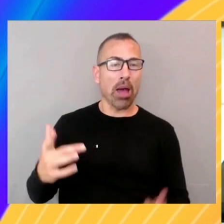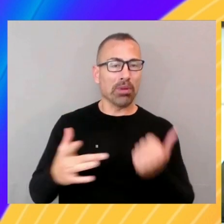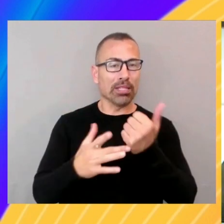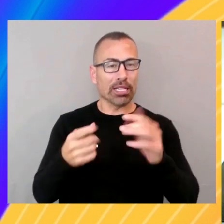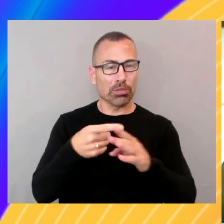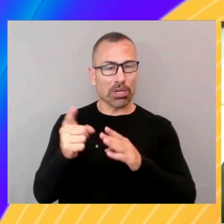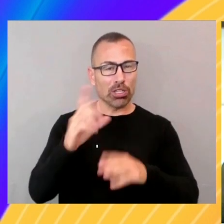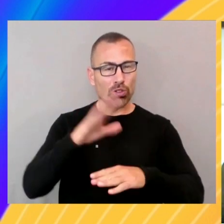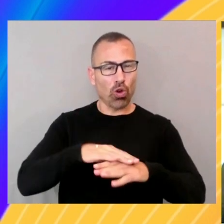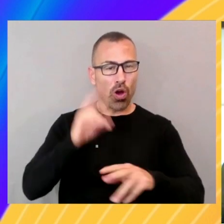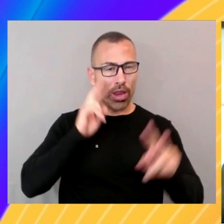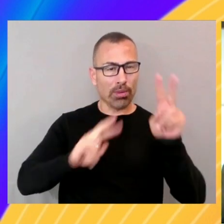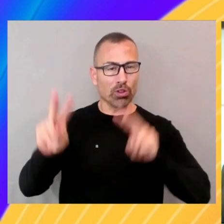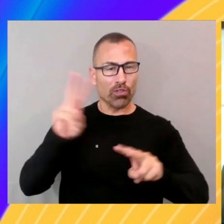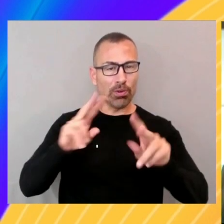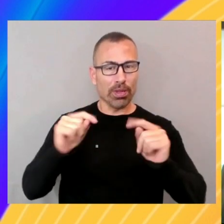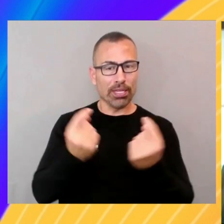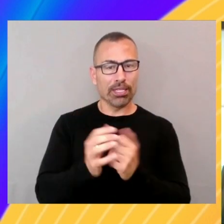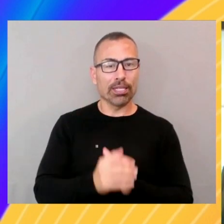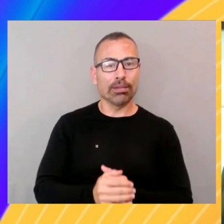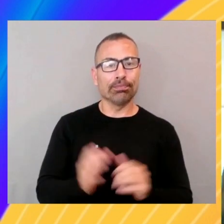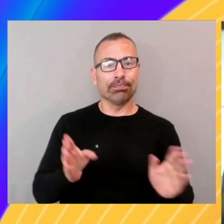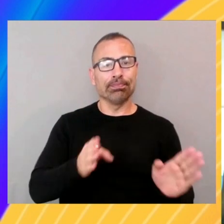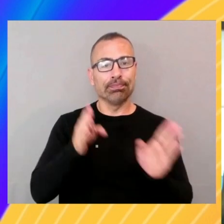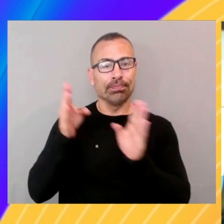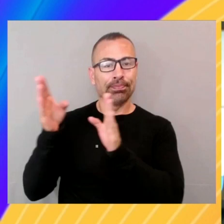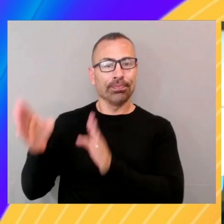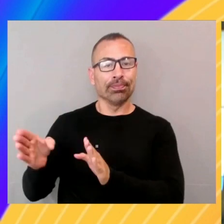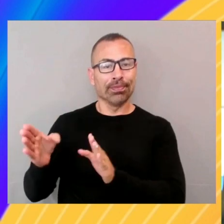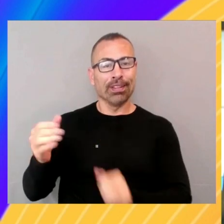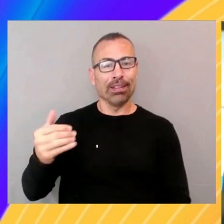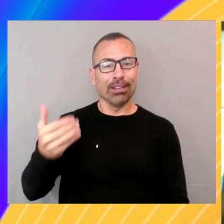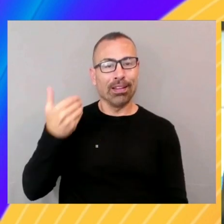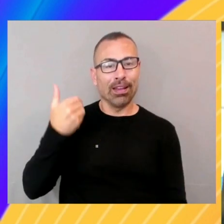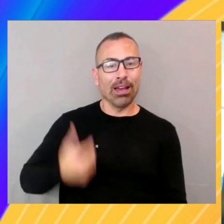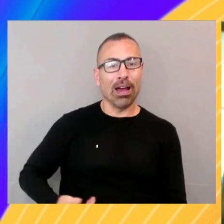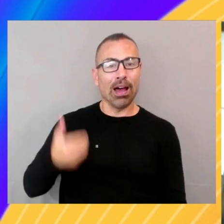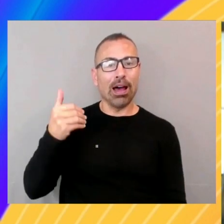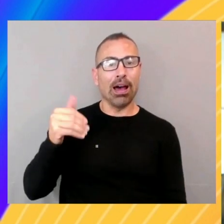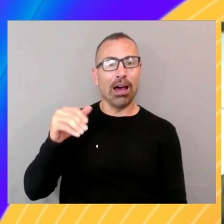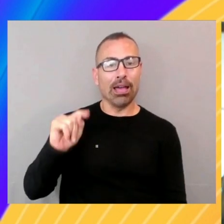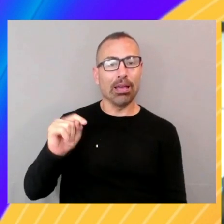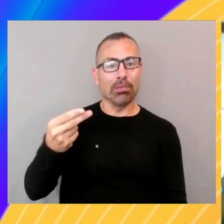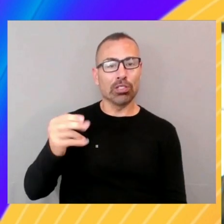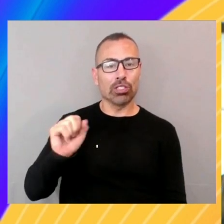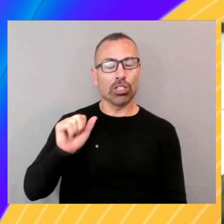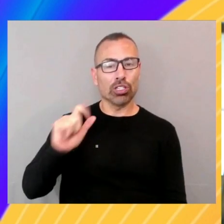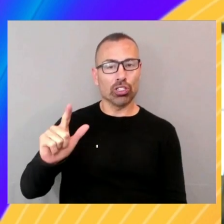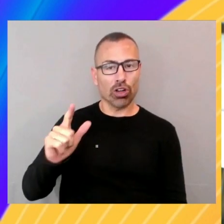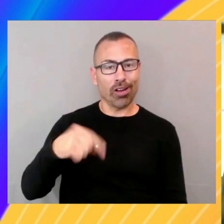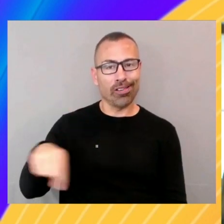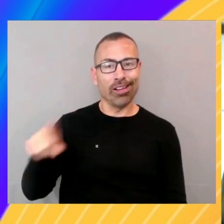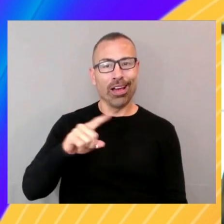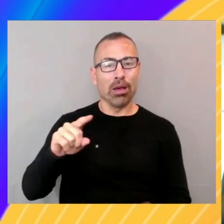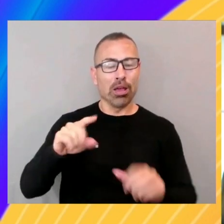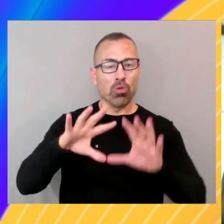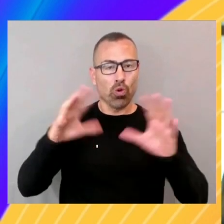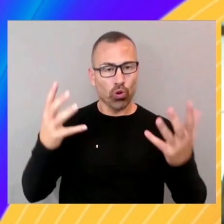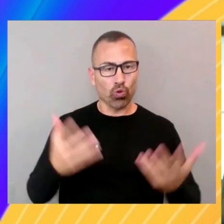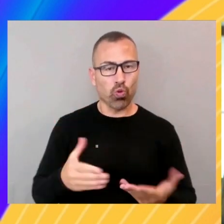name is Toshal. I'm the worldwide specialist for observability, and OLI stands for observability, O11Y,